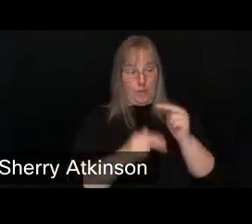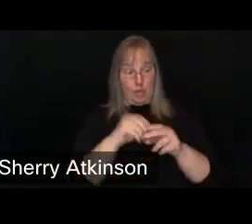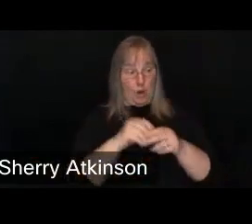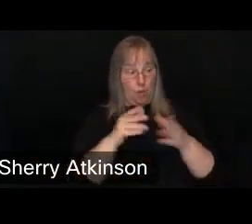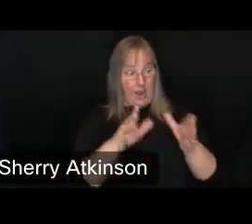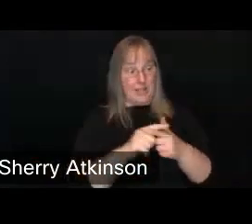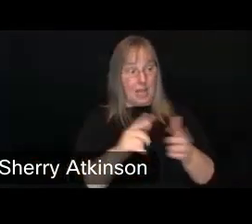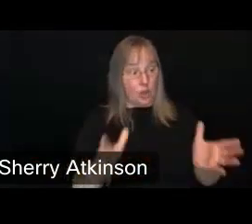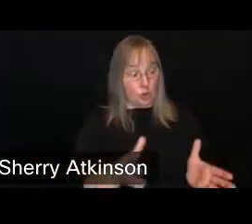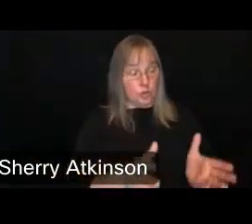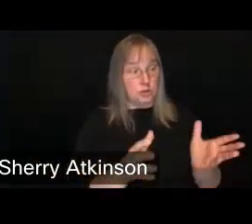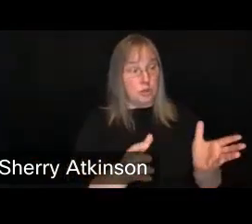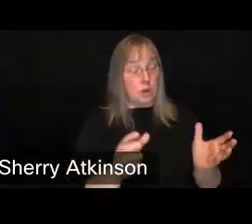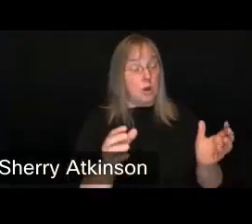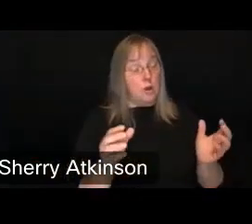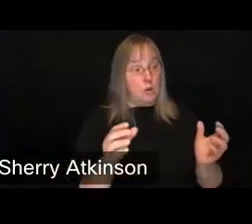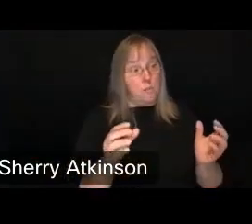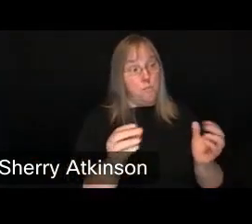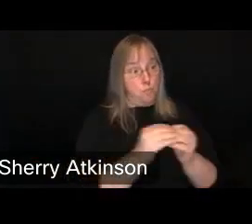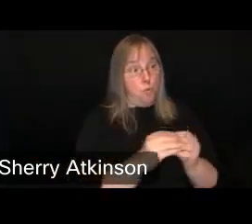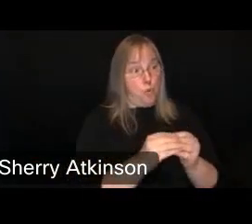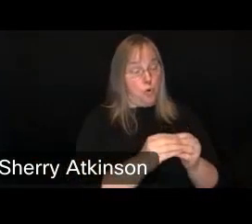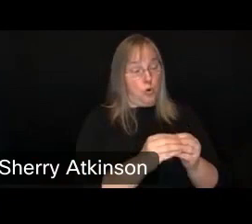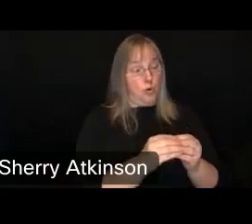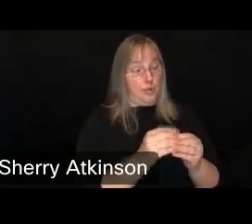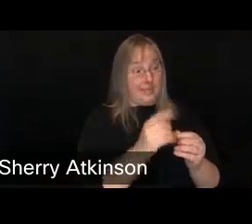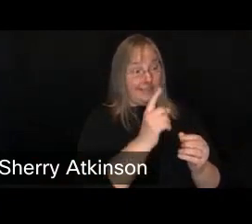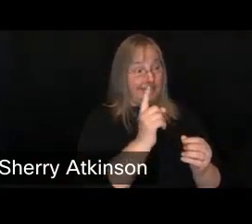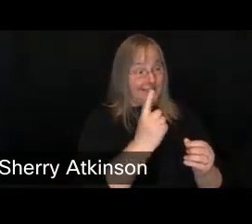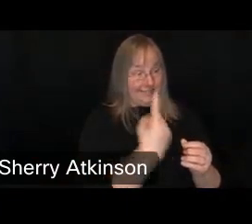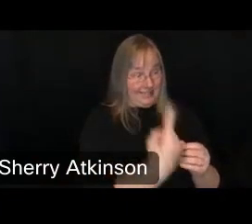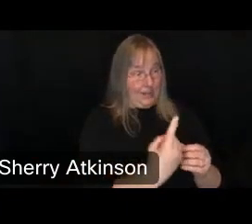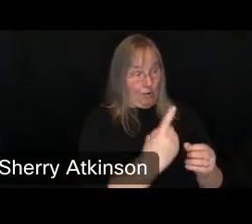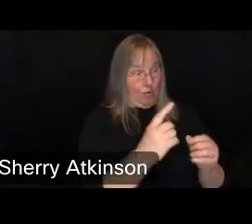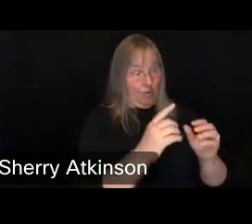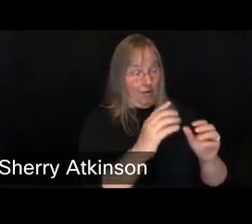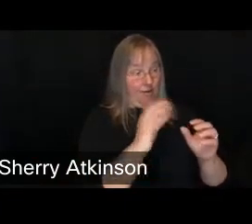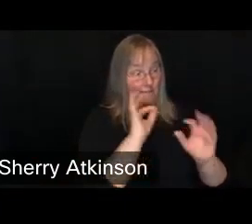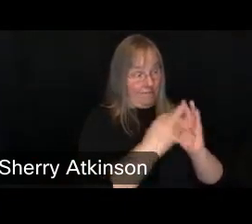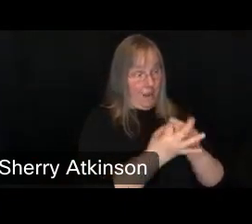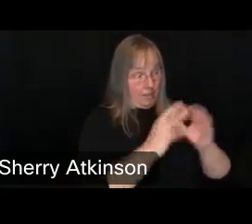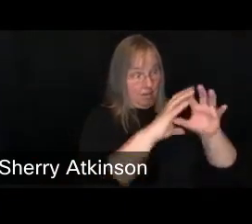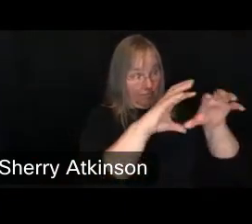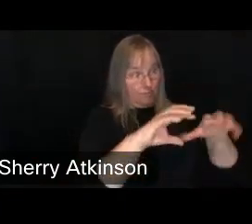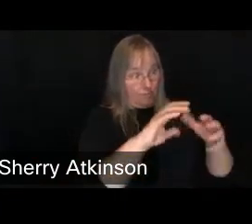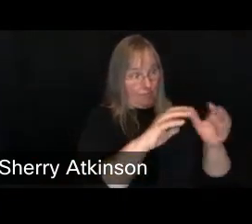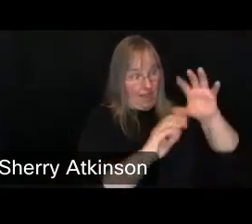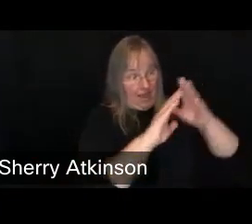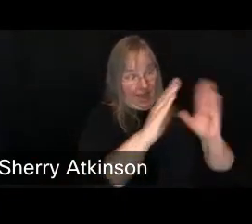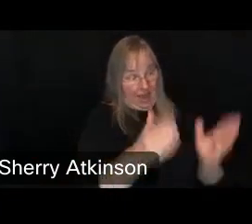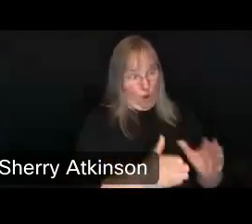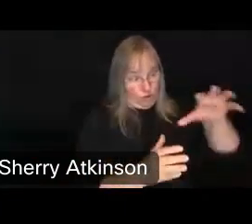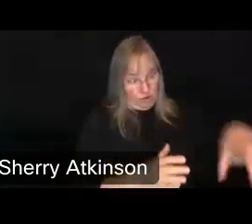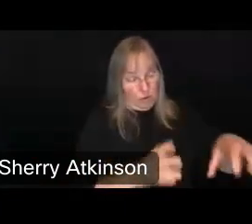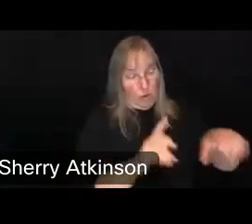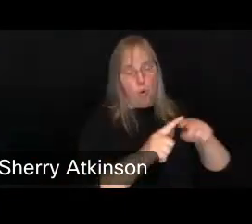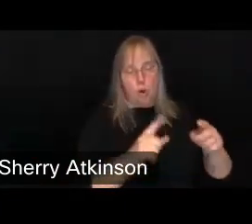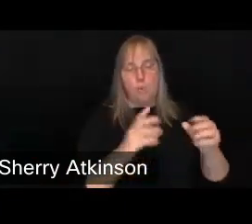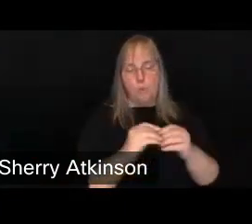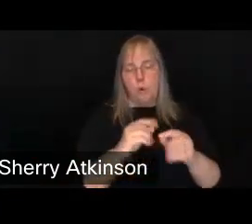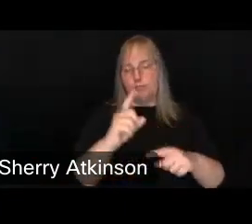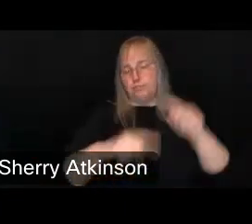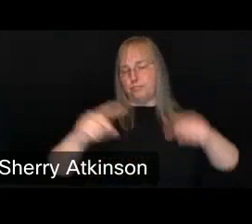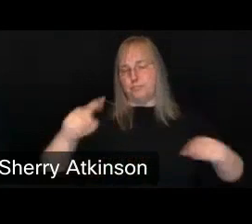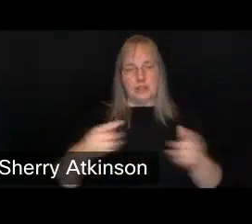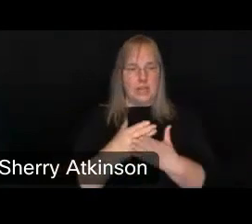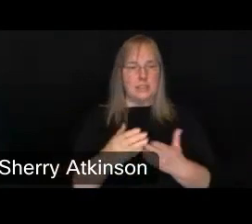more single-family detached homes, or are we trying to look for more diverse housing options? This is a general plan. This is our 7th general plan